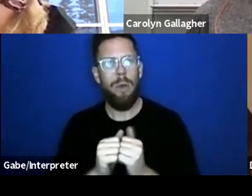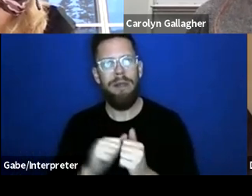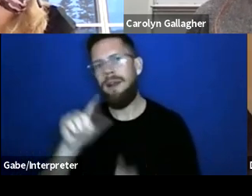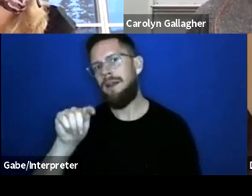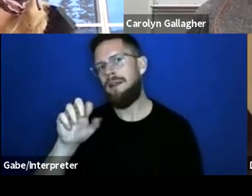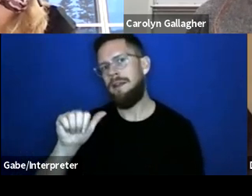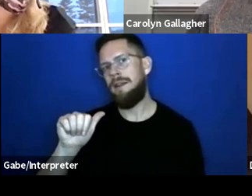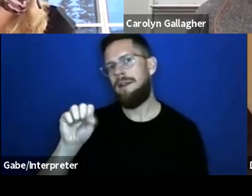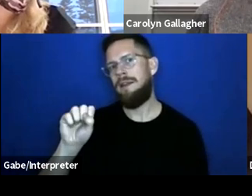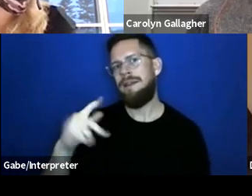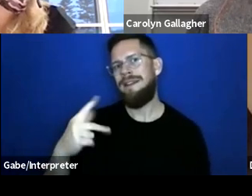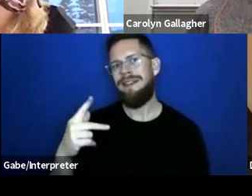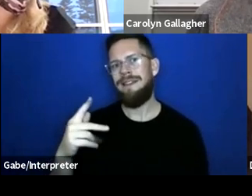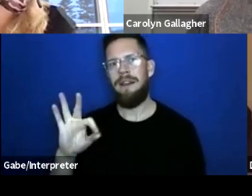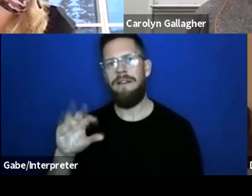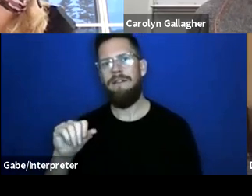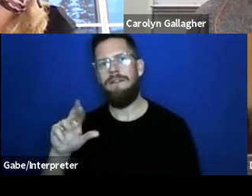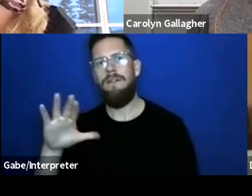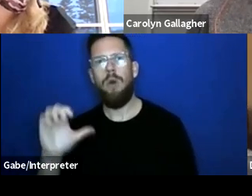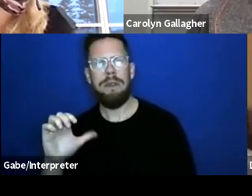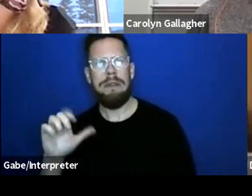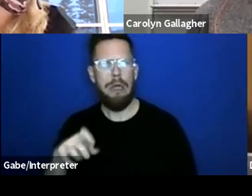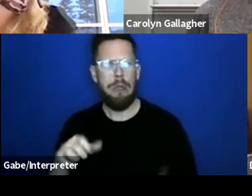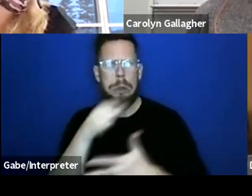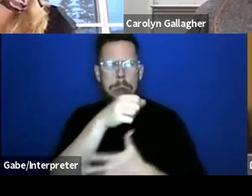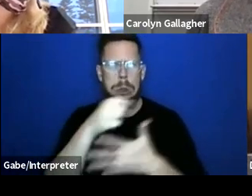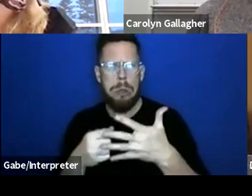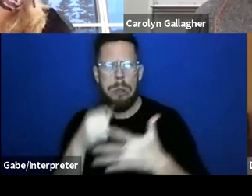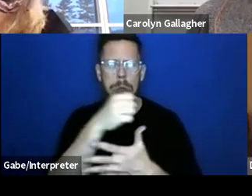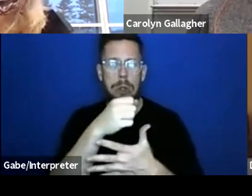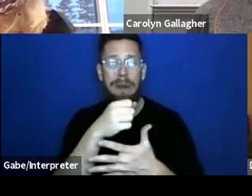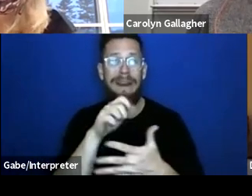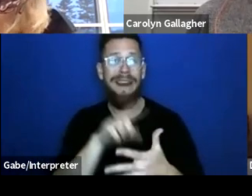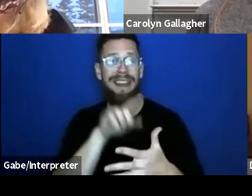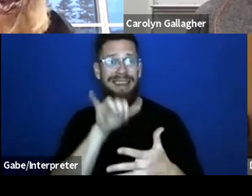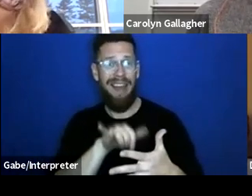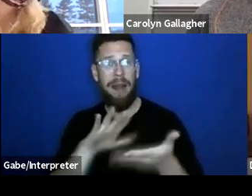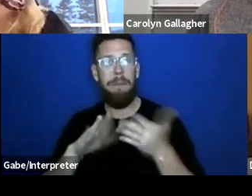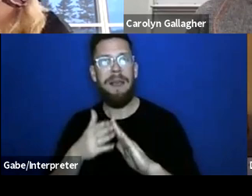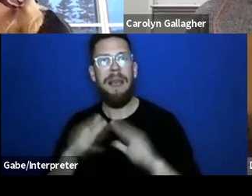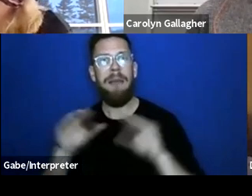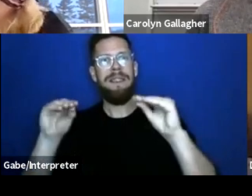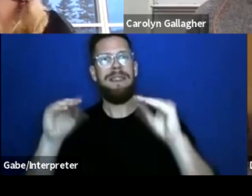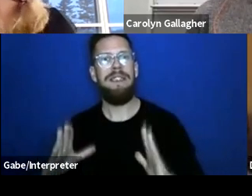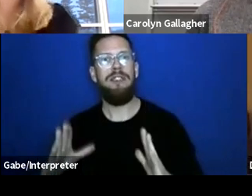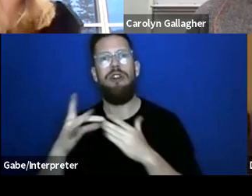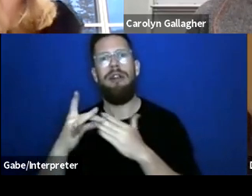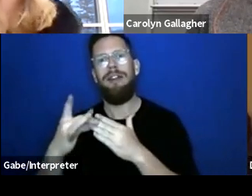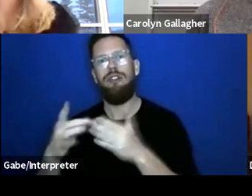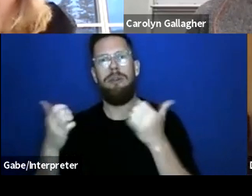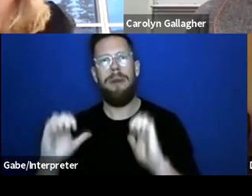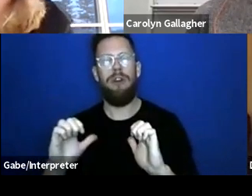prioritizing what we were going to do. But what was great about it is then it became a teacher leadership effort, where we broke up into five different subcommittees, and